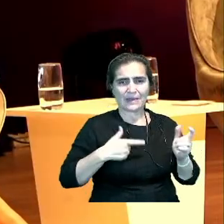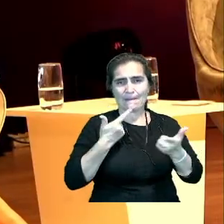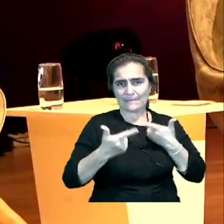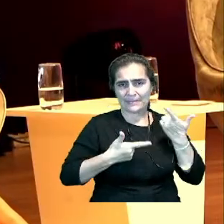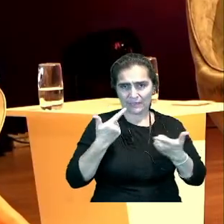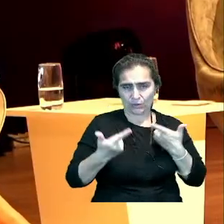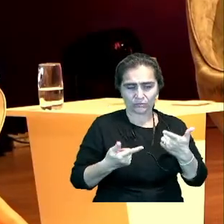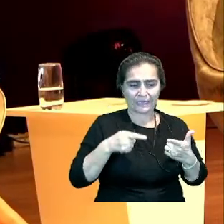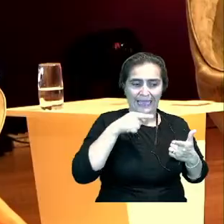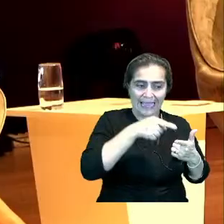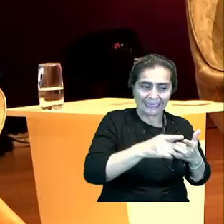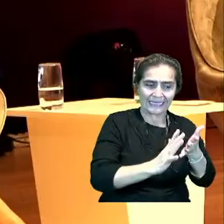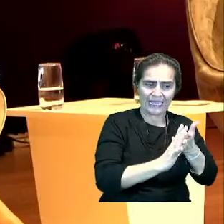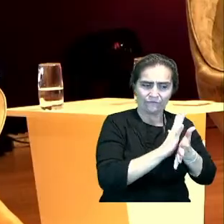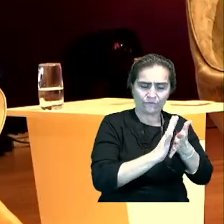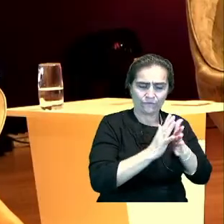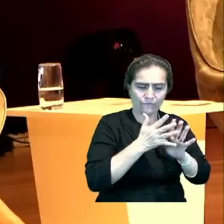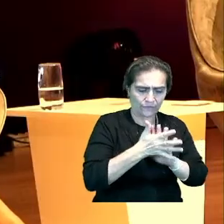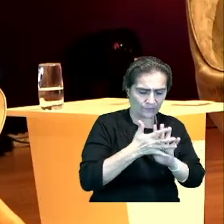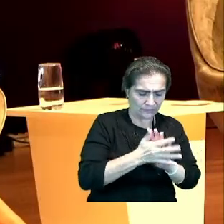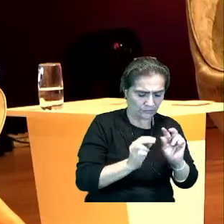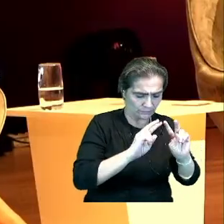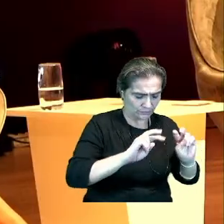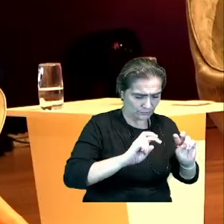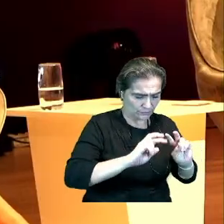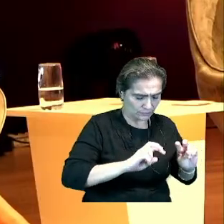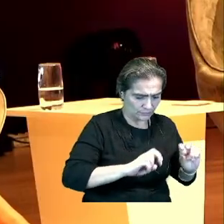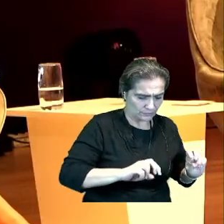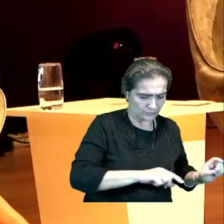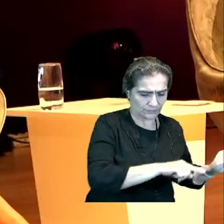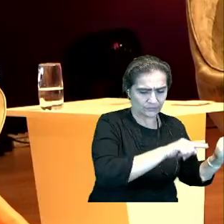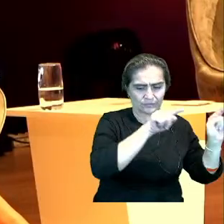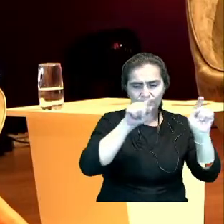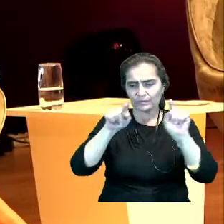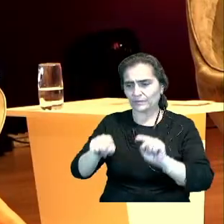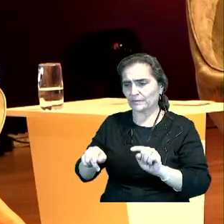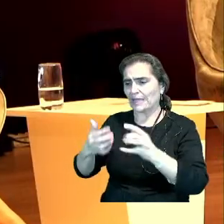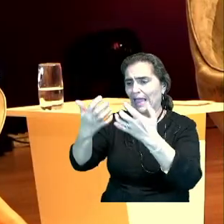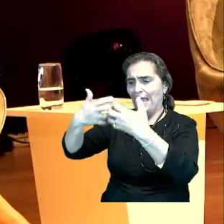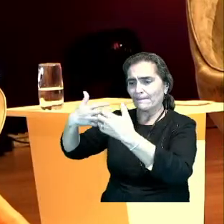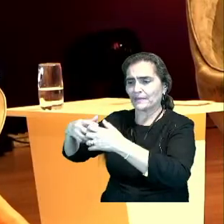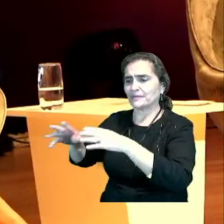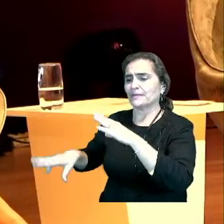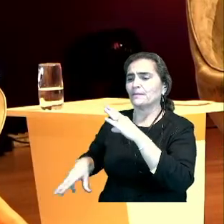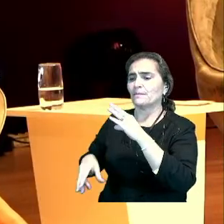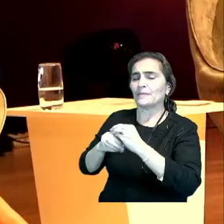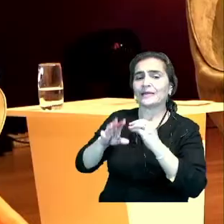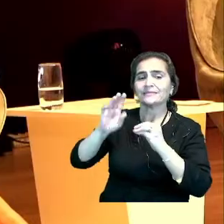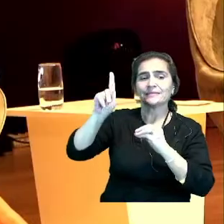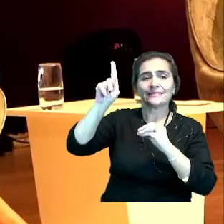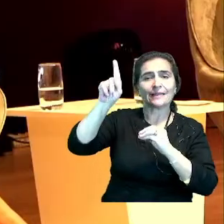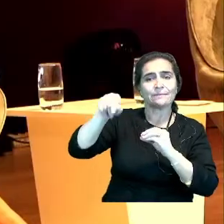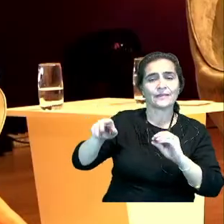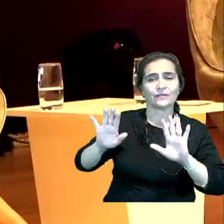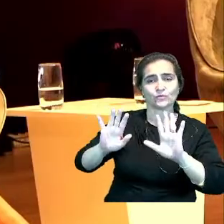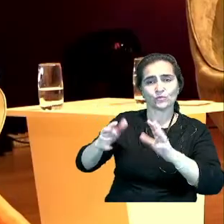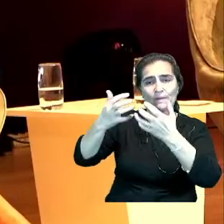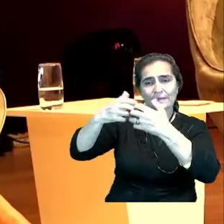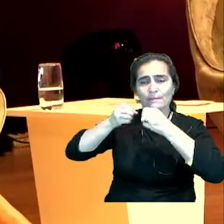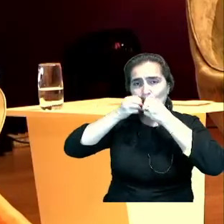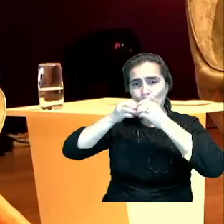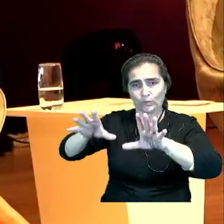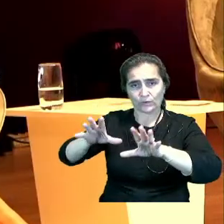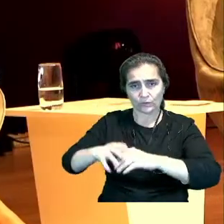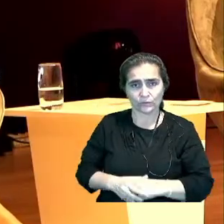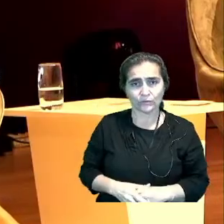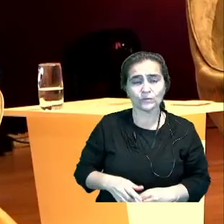entrepreneurial profile in Brazil for black businesses, trying to communicate and use